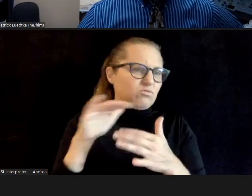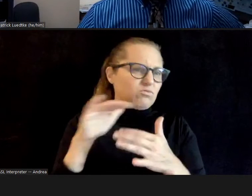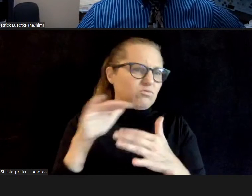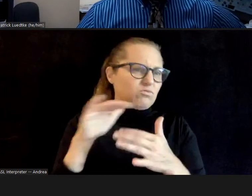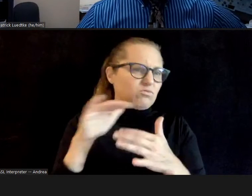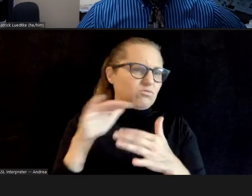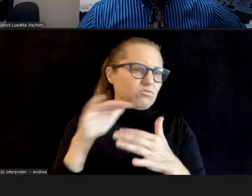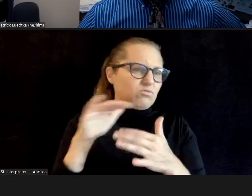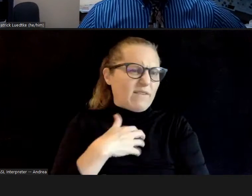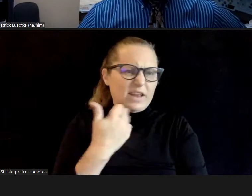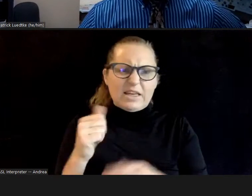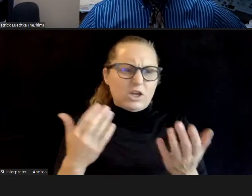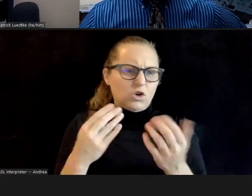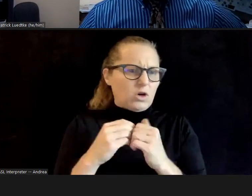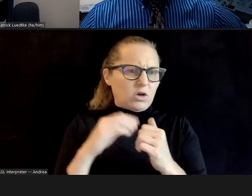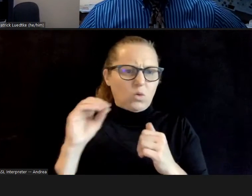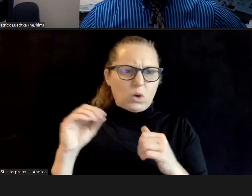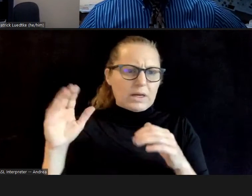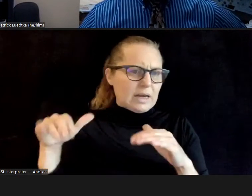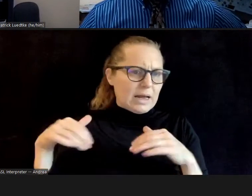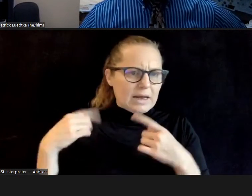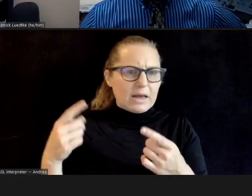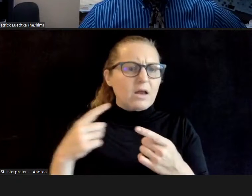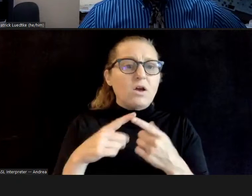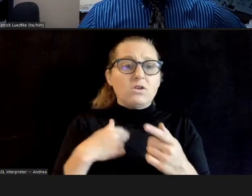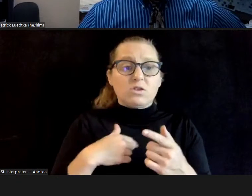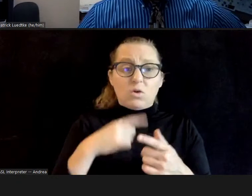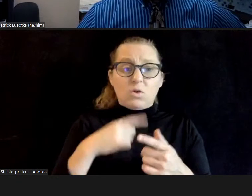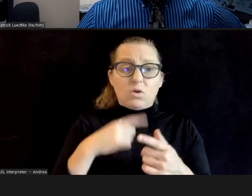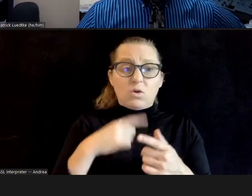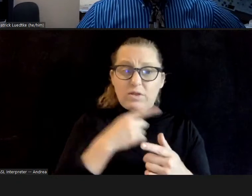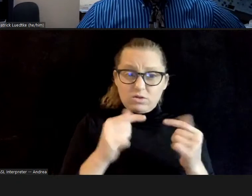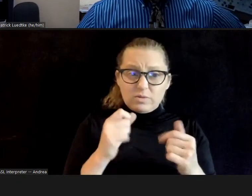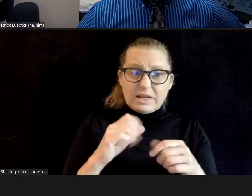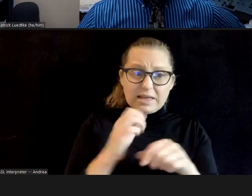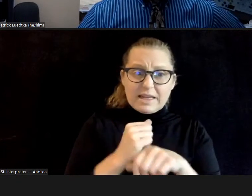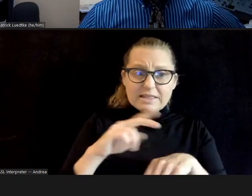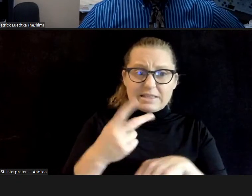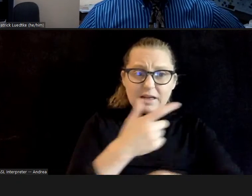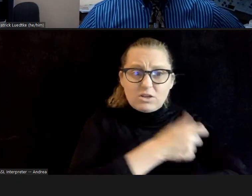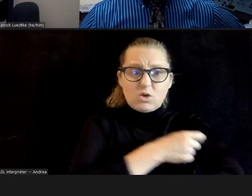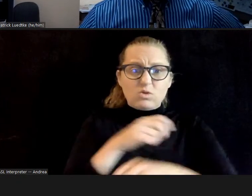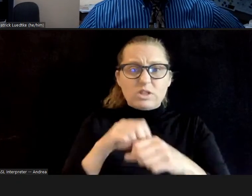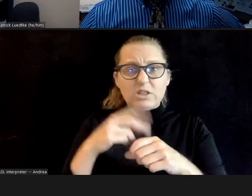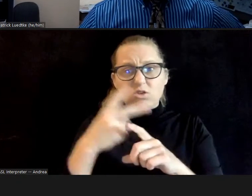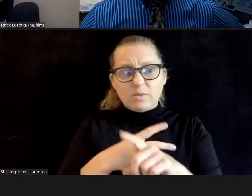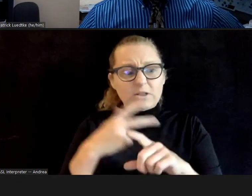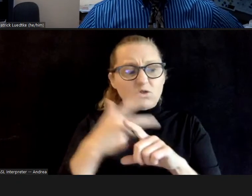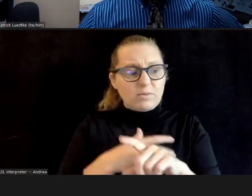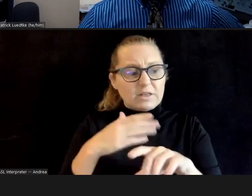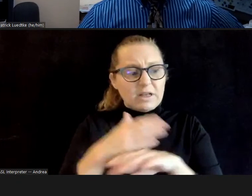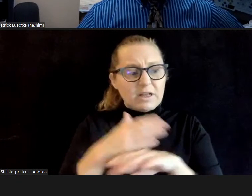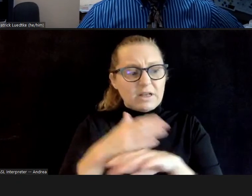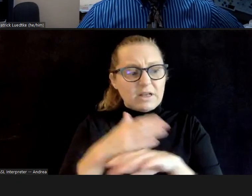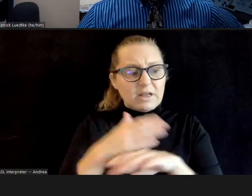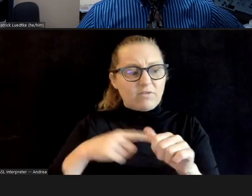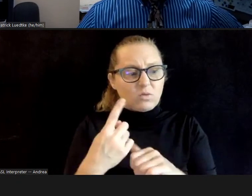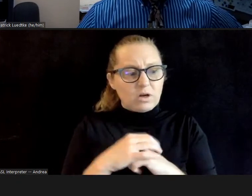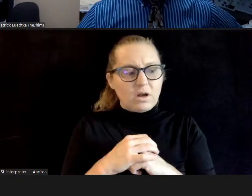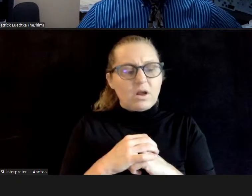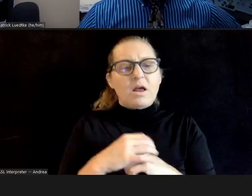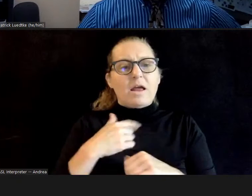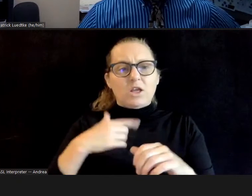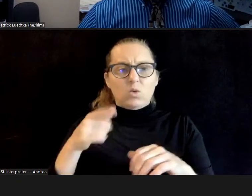Oregon. Those not in these groups can get second doses between 2 and 3 months after their first dose. As you'll see on our